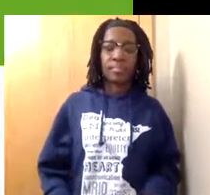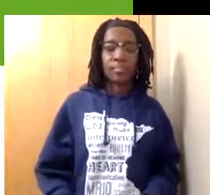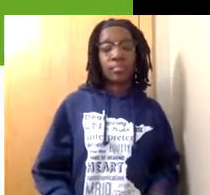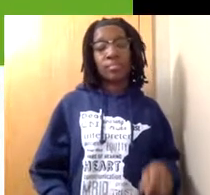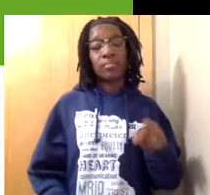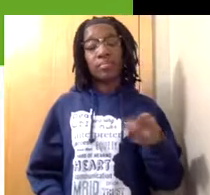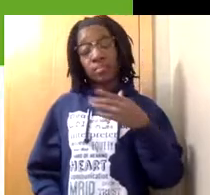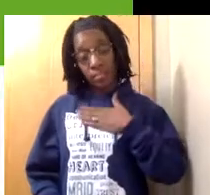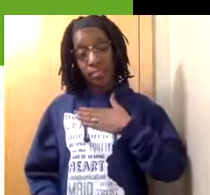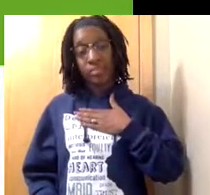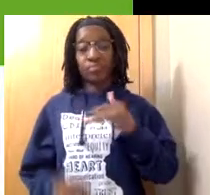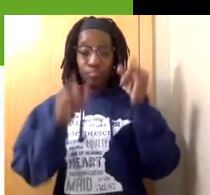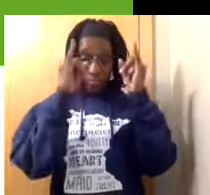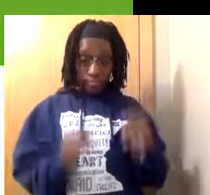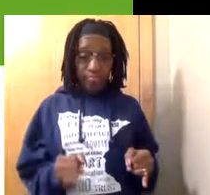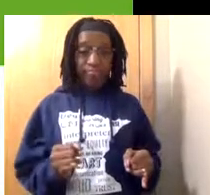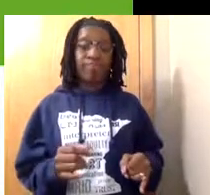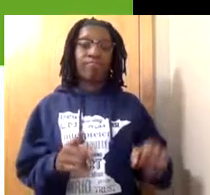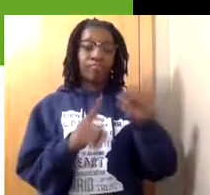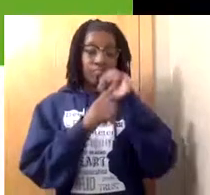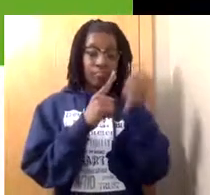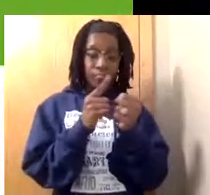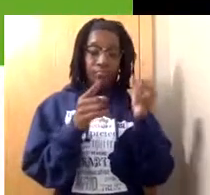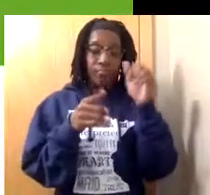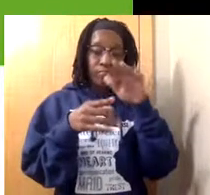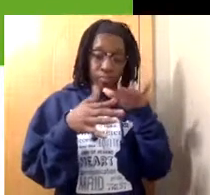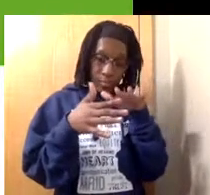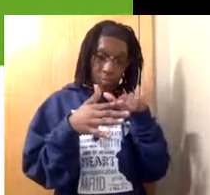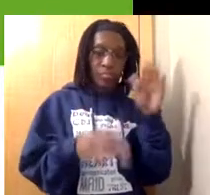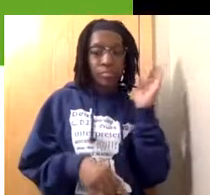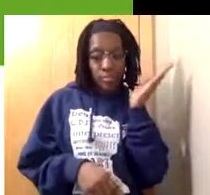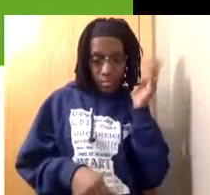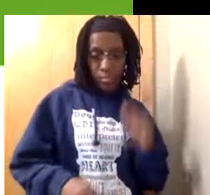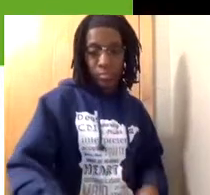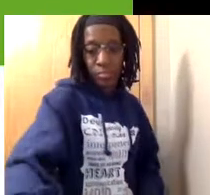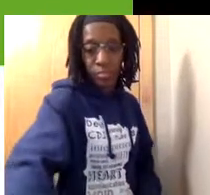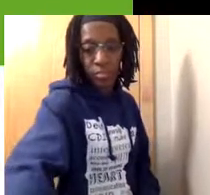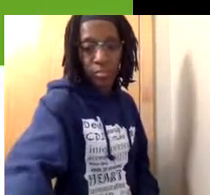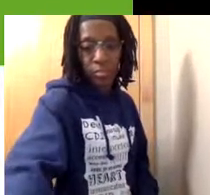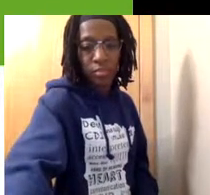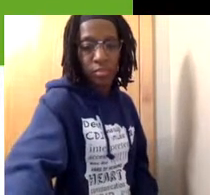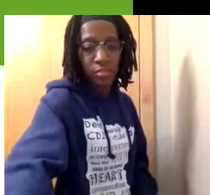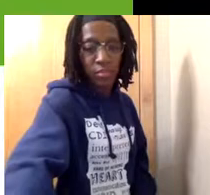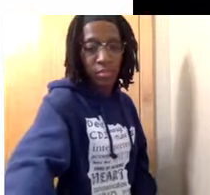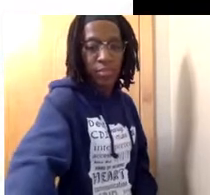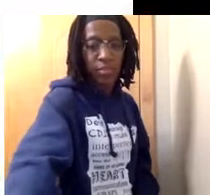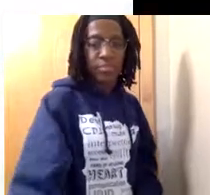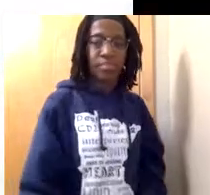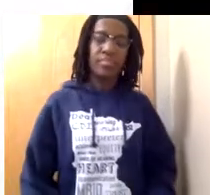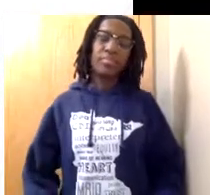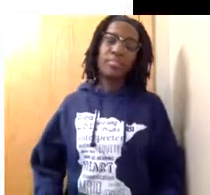This is my individualized case study presentation.